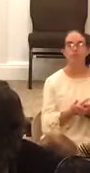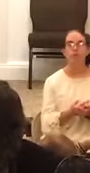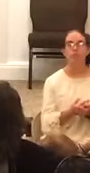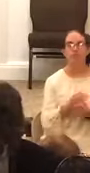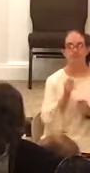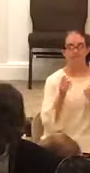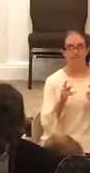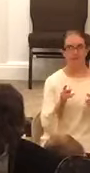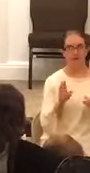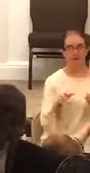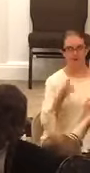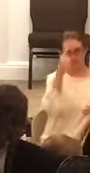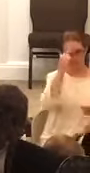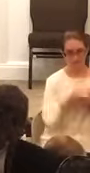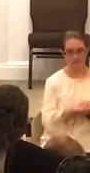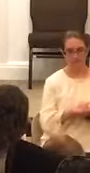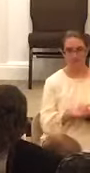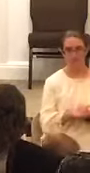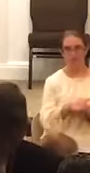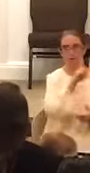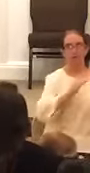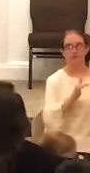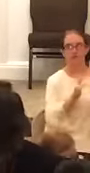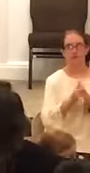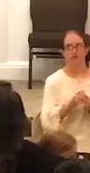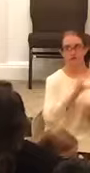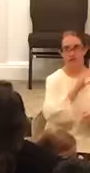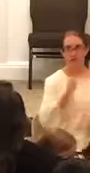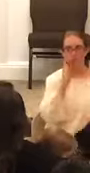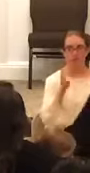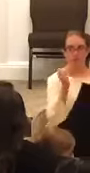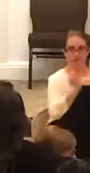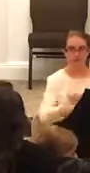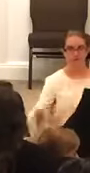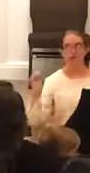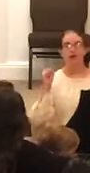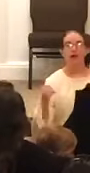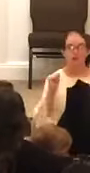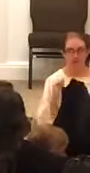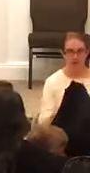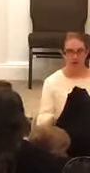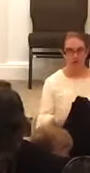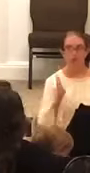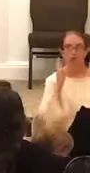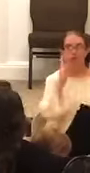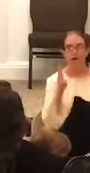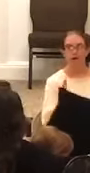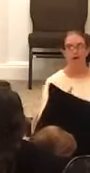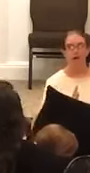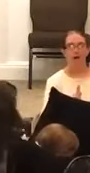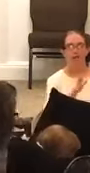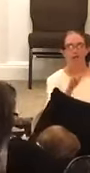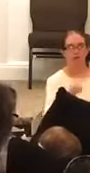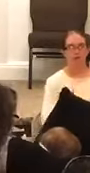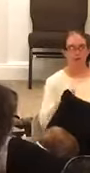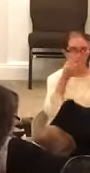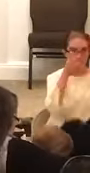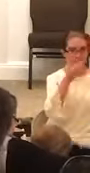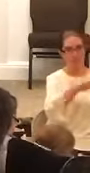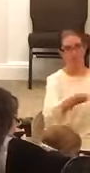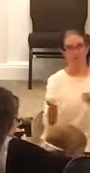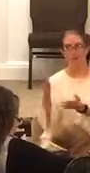people say, well, that's all you got to do is believe on the Lord Jesus Christ and thou shalt be saved. Yeah, you can. You will. After you follow the rest of the plan.